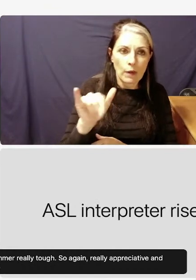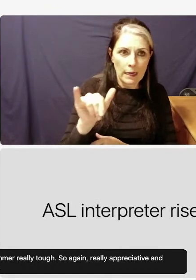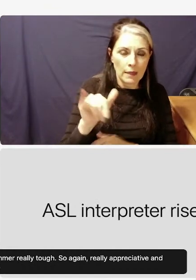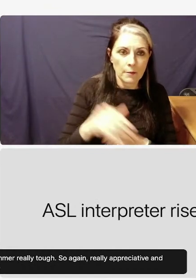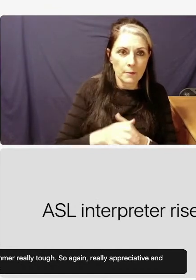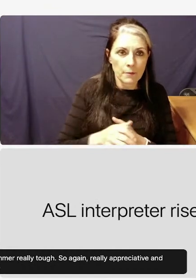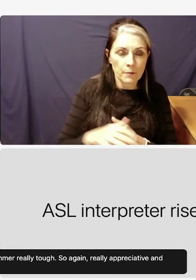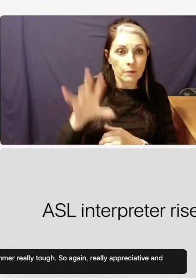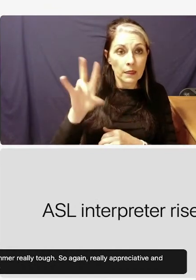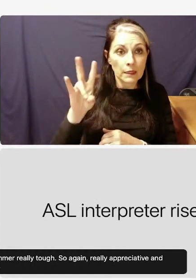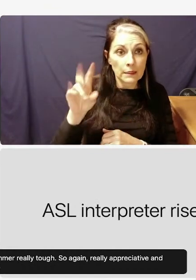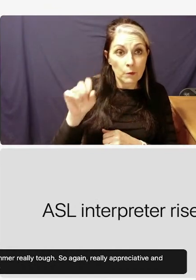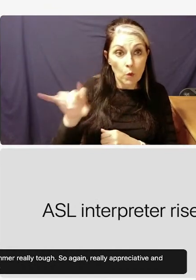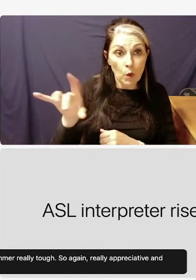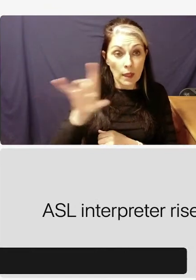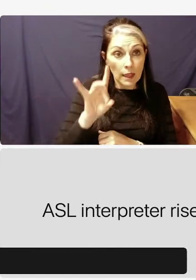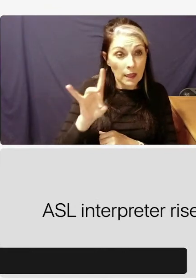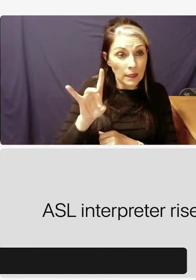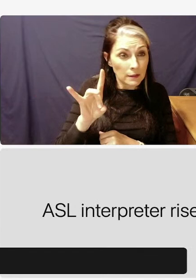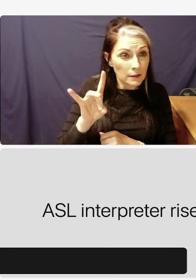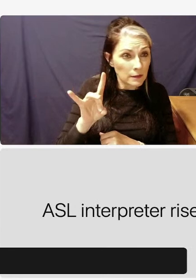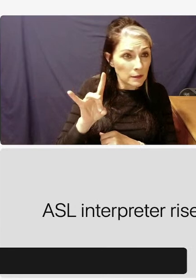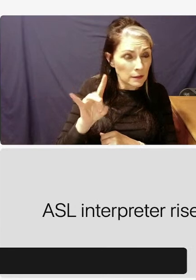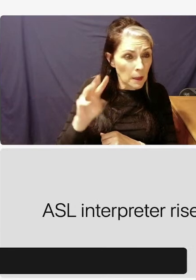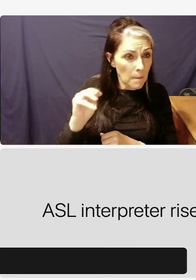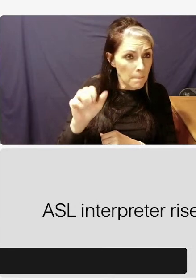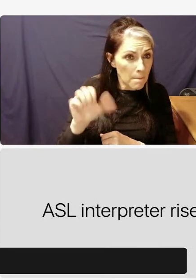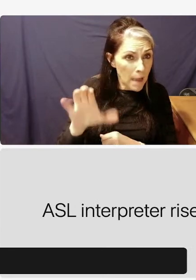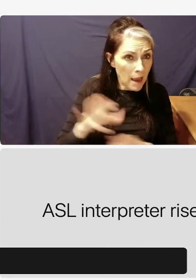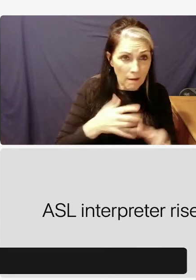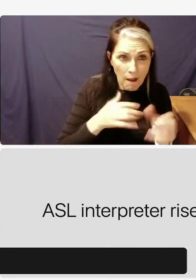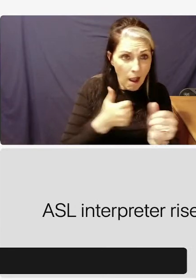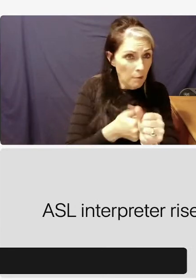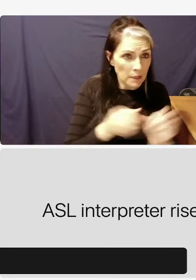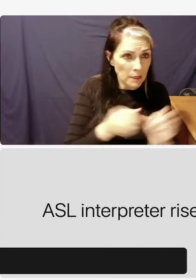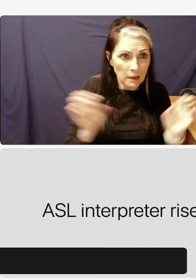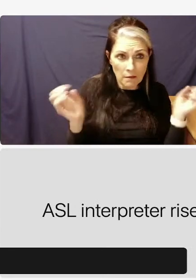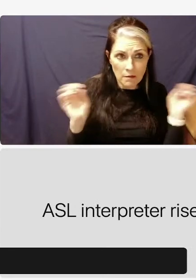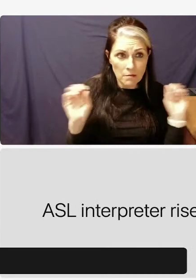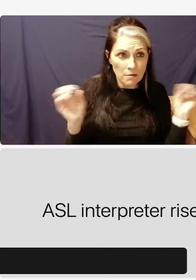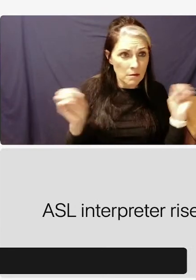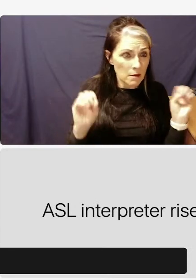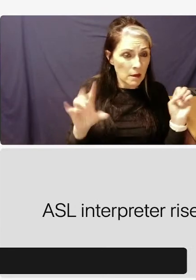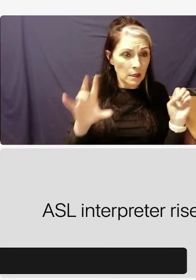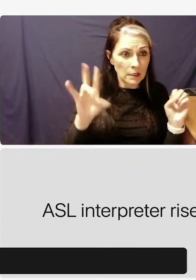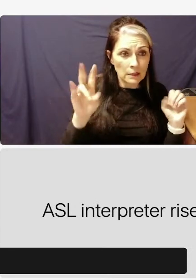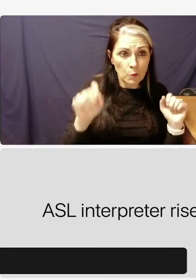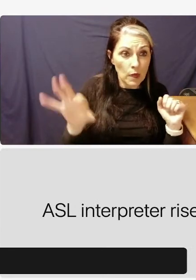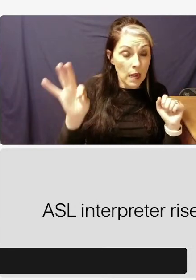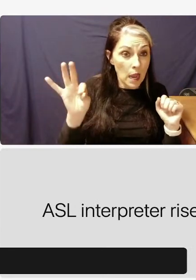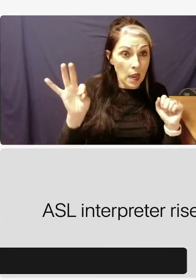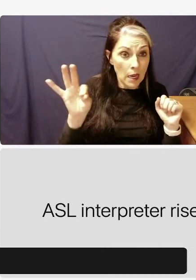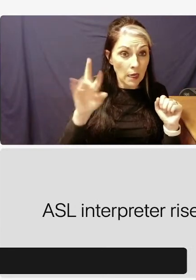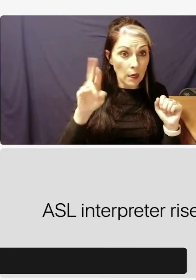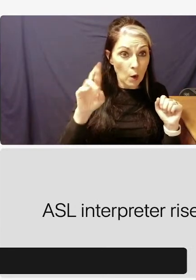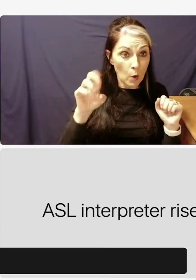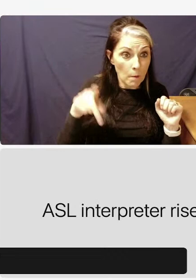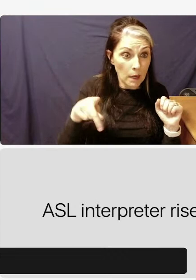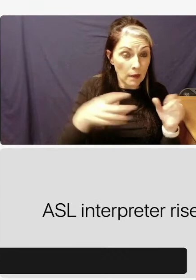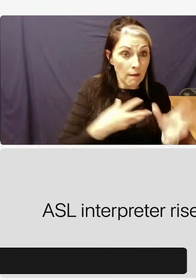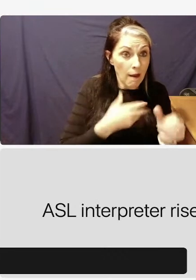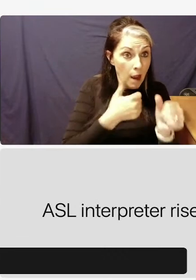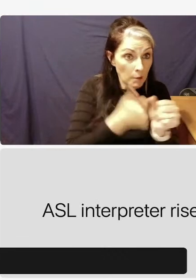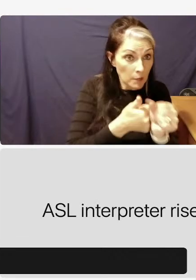item 7.8 mac update there's no update correct item 7.9 rop